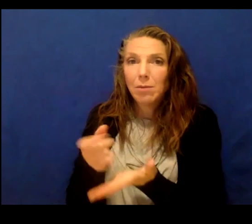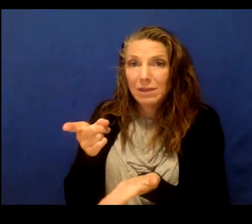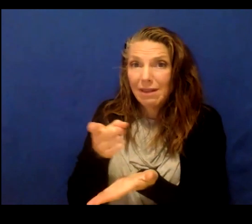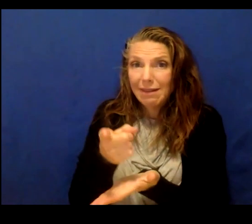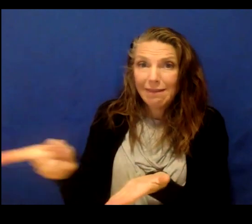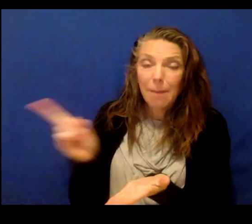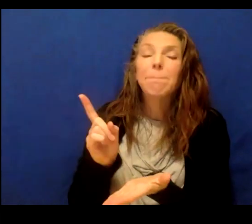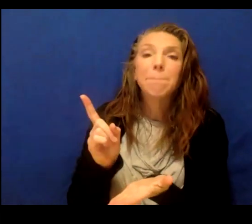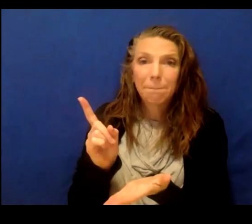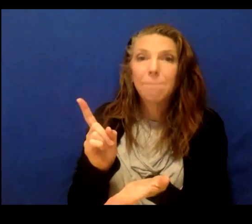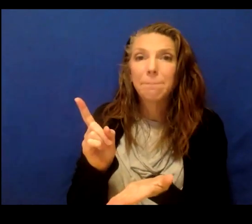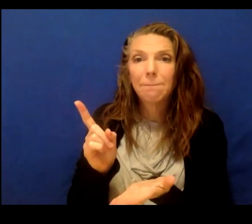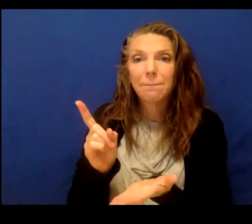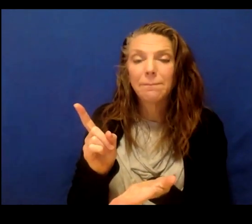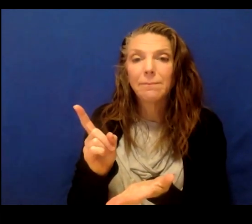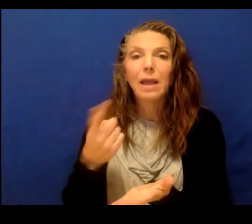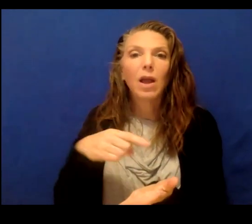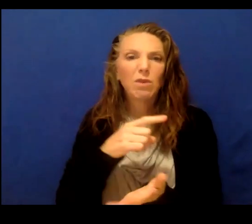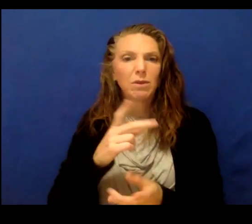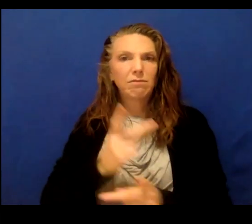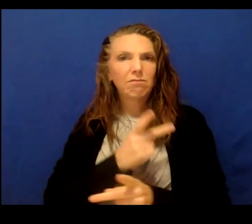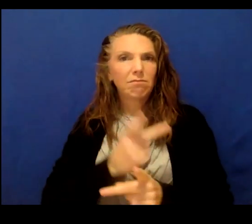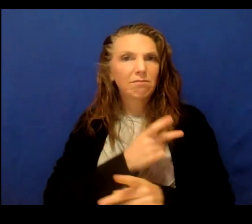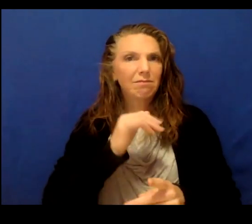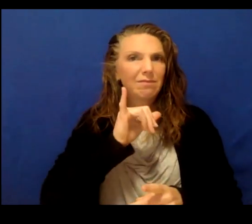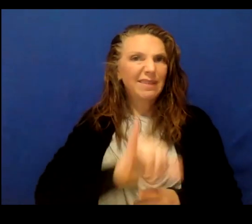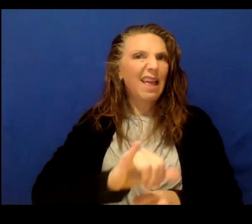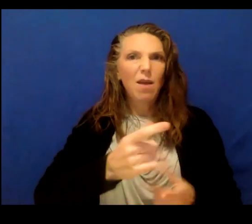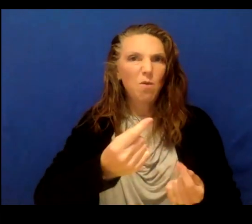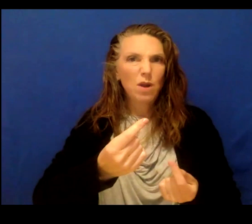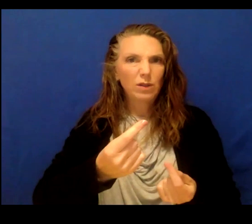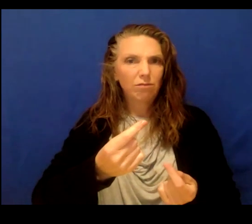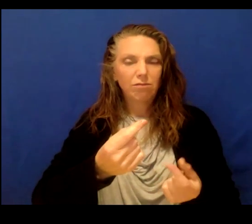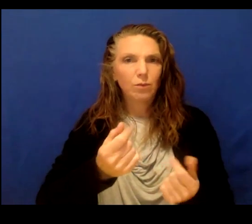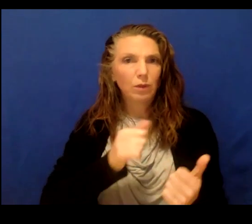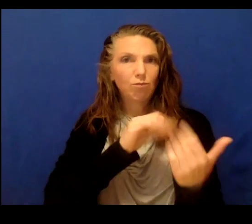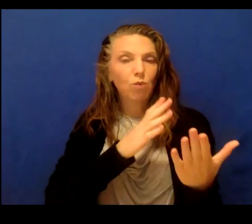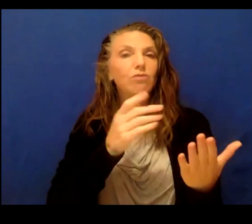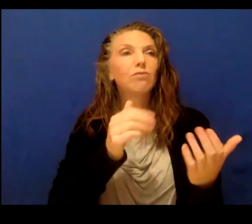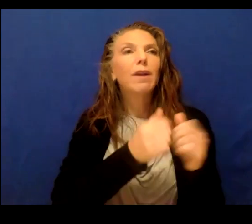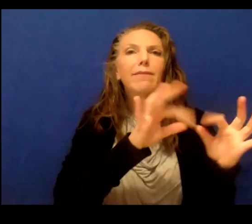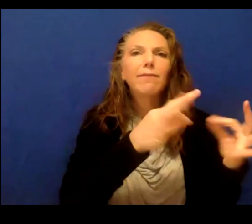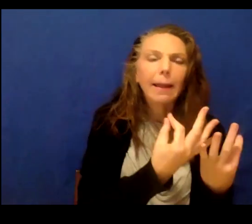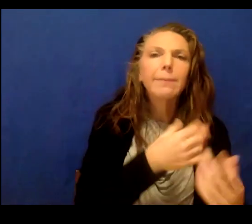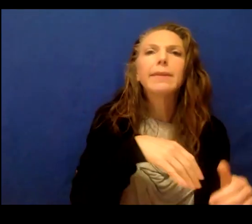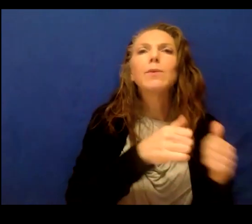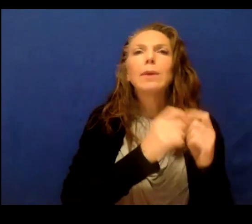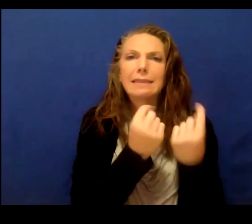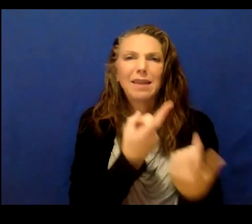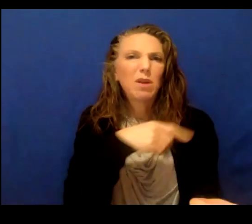engaging for the child. And also we would determine that with our team and with the family, we would do. So there's lots of different ways